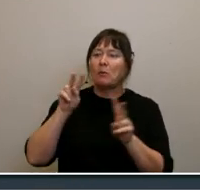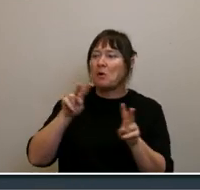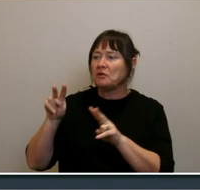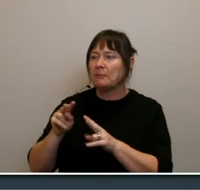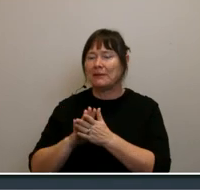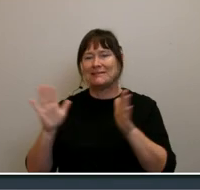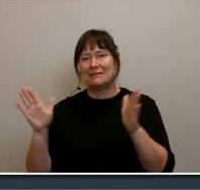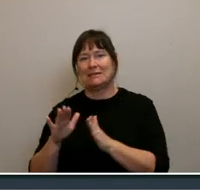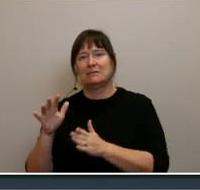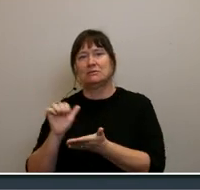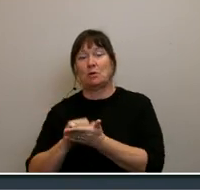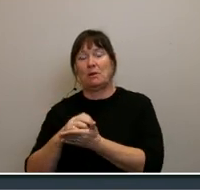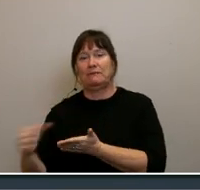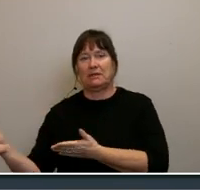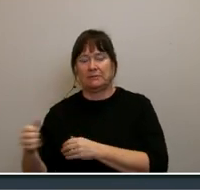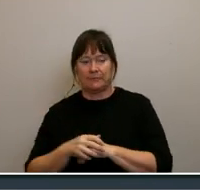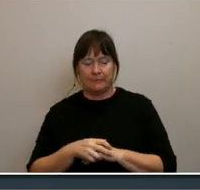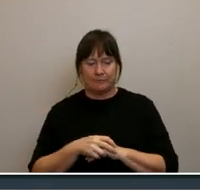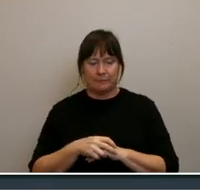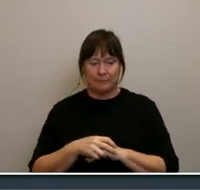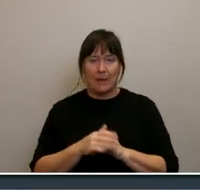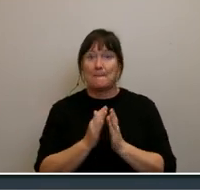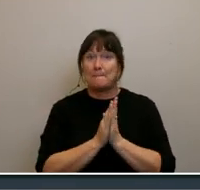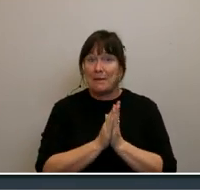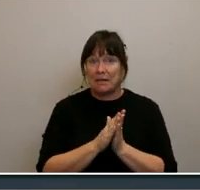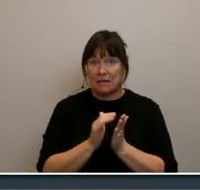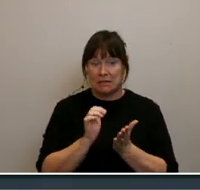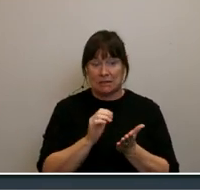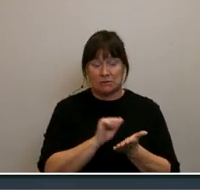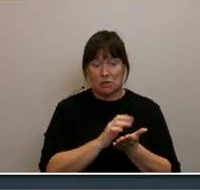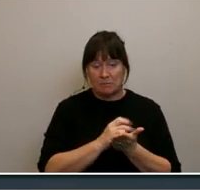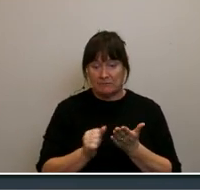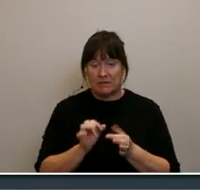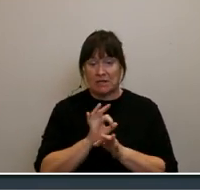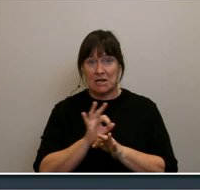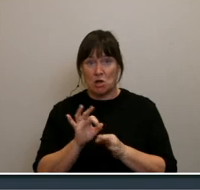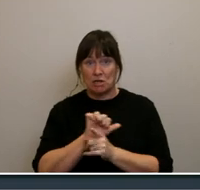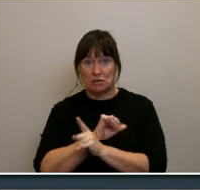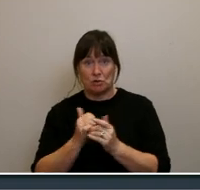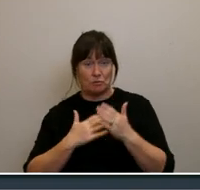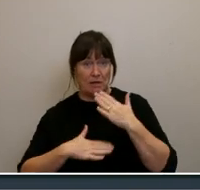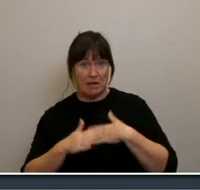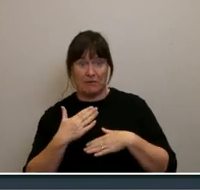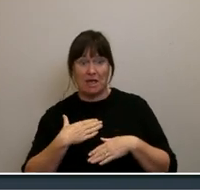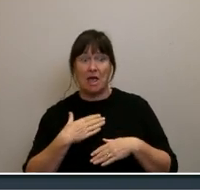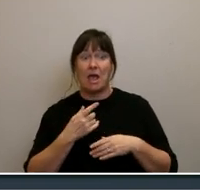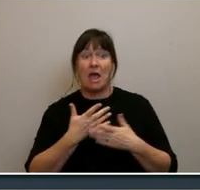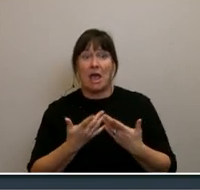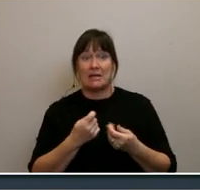shoplifting. The presence of begging, shoplifting and antisocial behaviour in Napier CBD